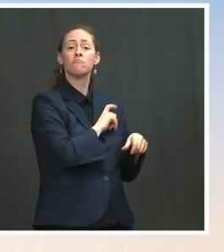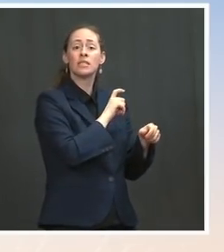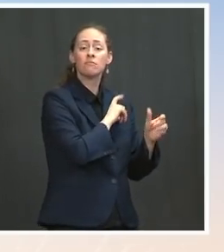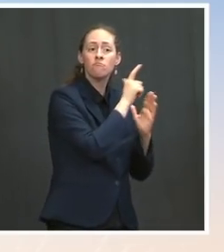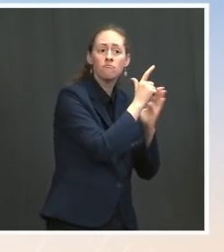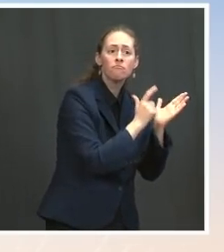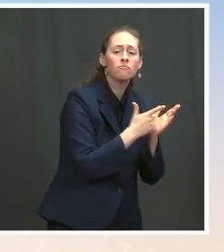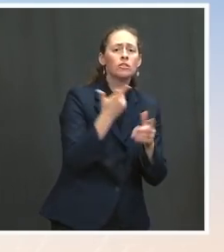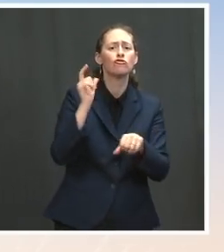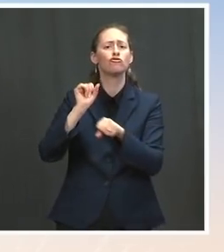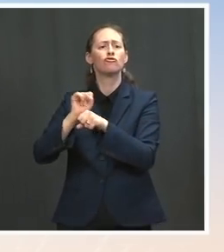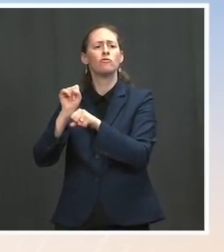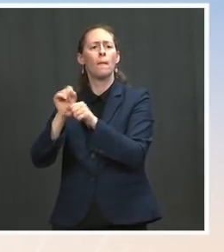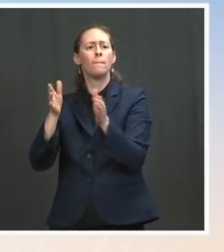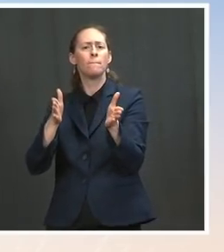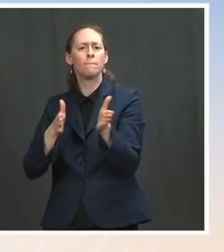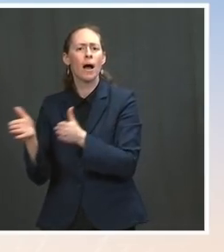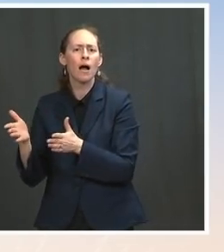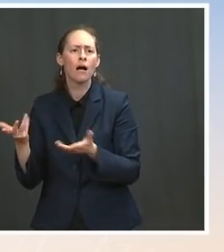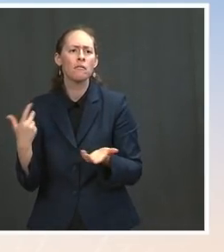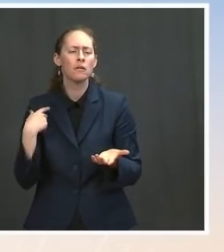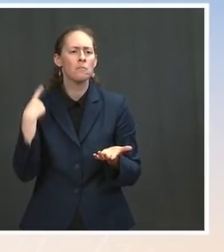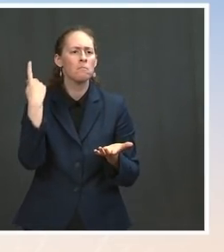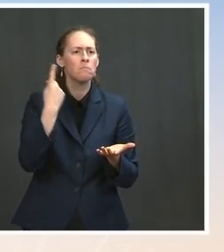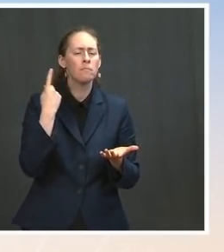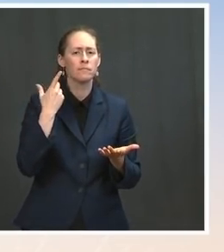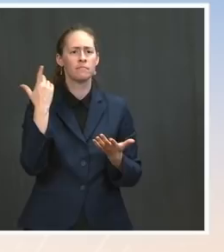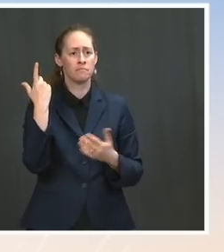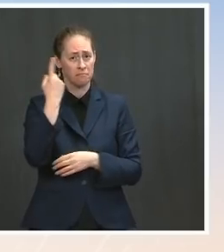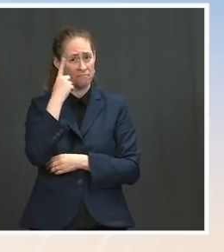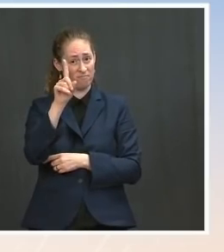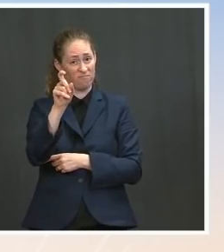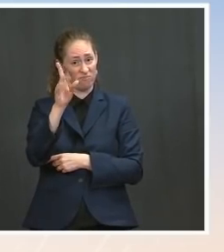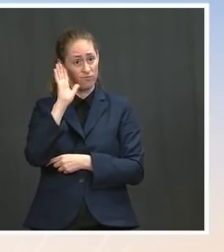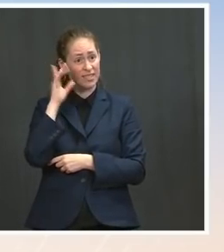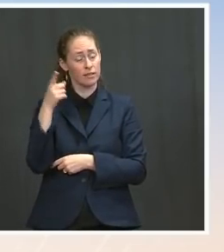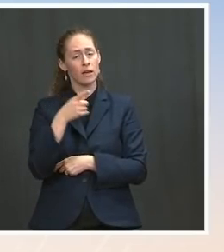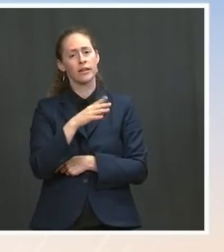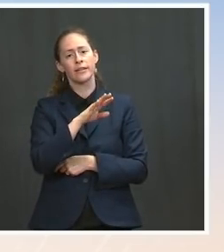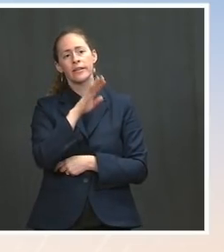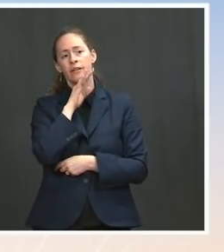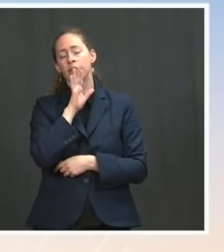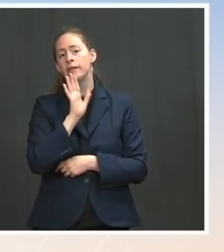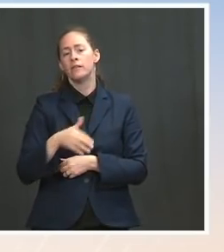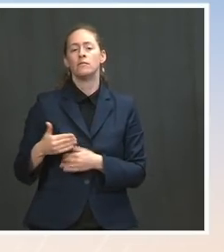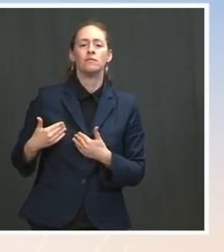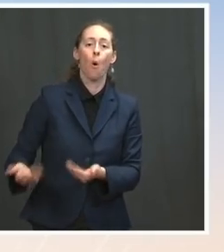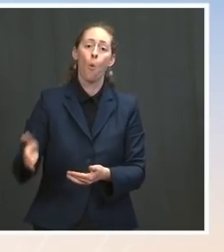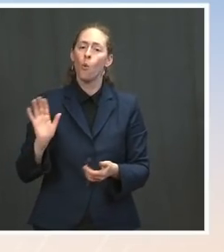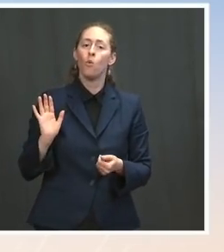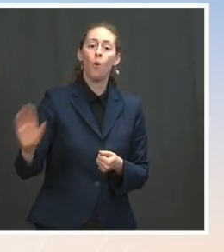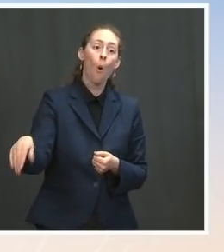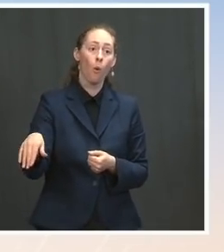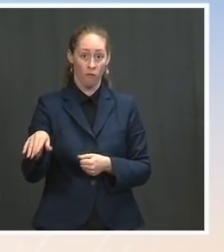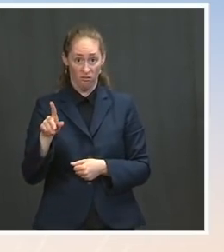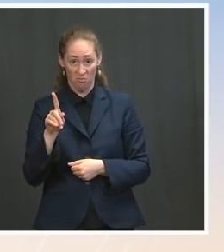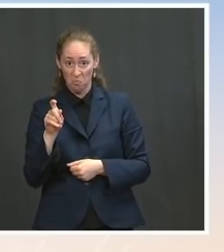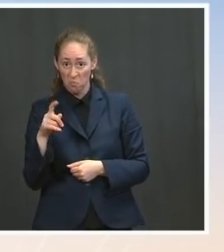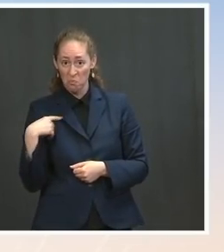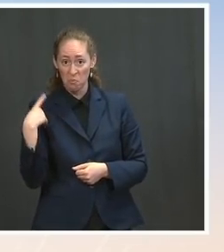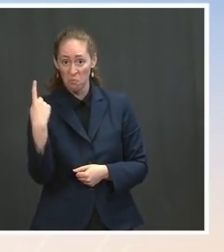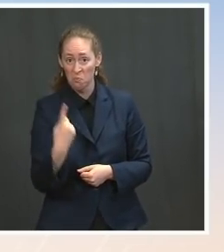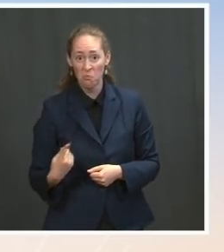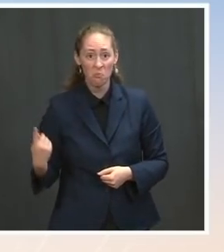we just have to go at it alone? And then does that mean we're going to see more executive orders as a result? Well, first, I would say that